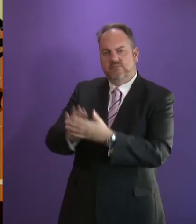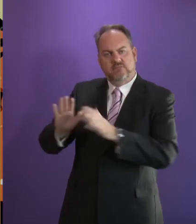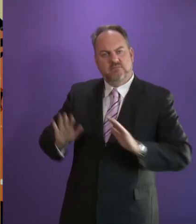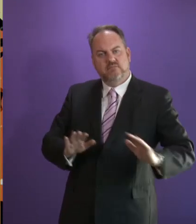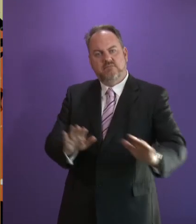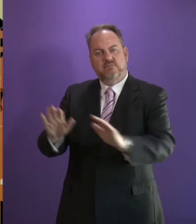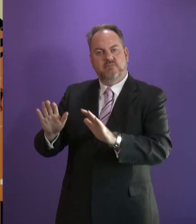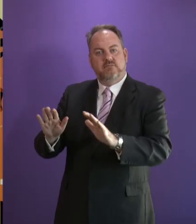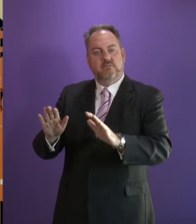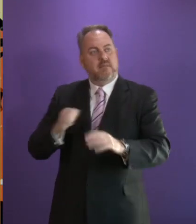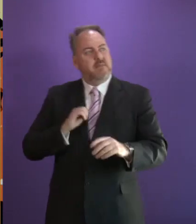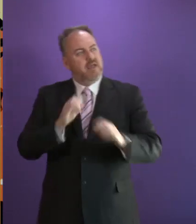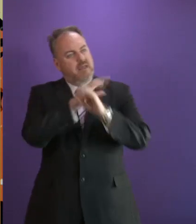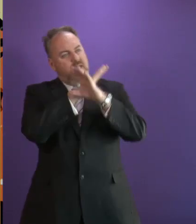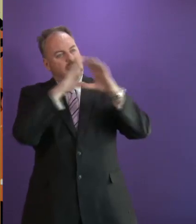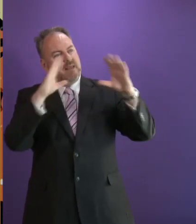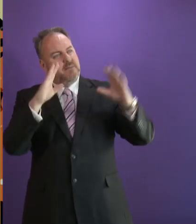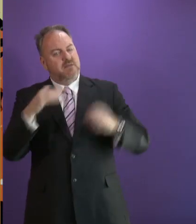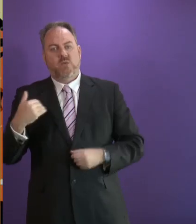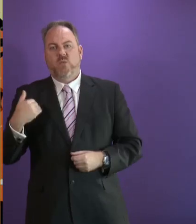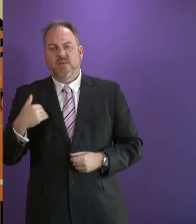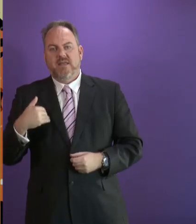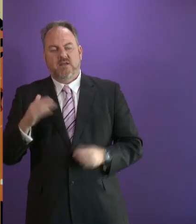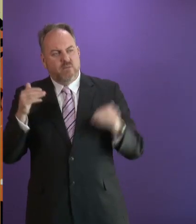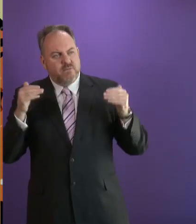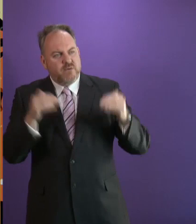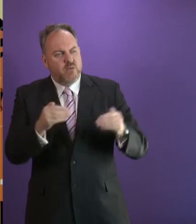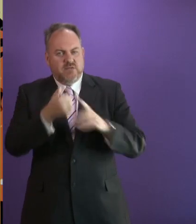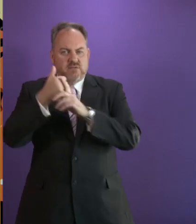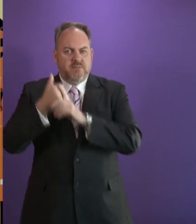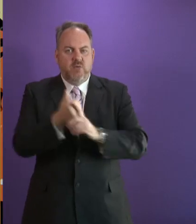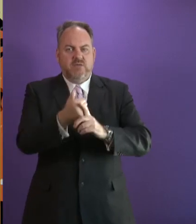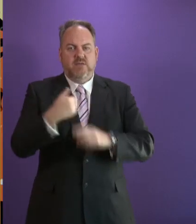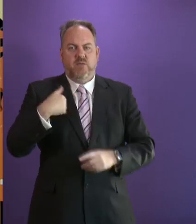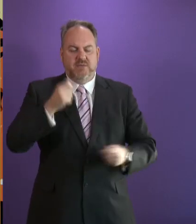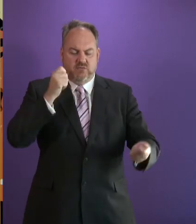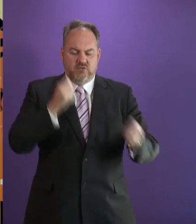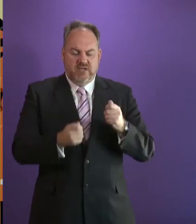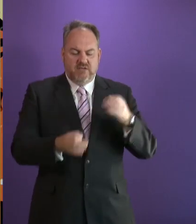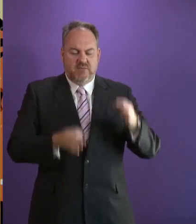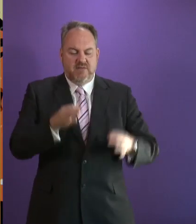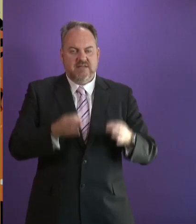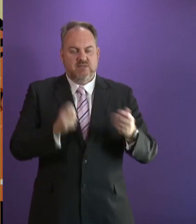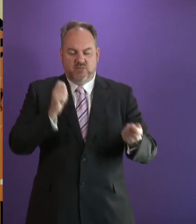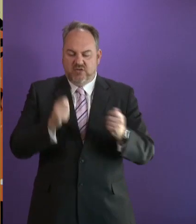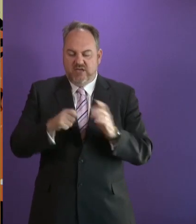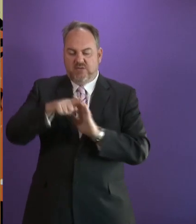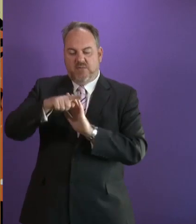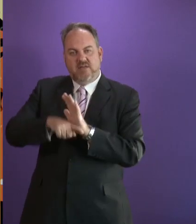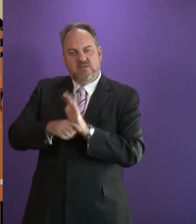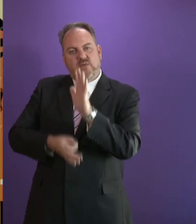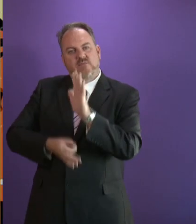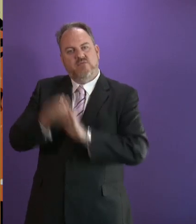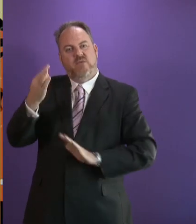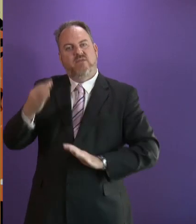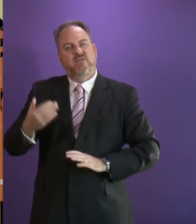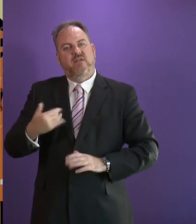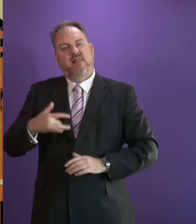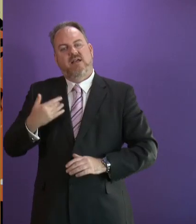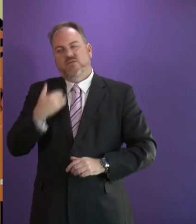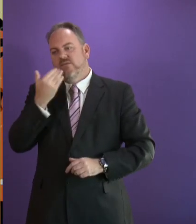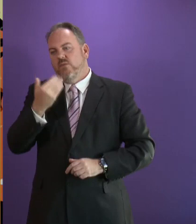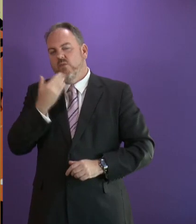I want to see women who have women's interests at heart, who want to transform politics, who want to create policies that make lives better for women.